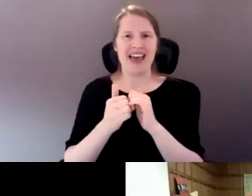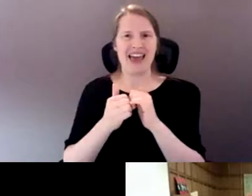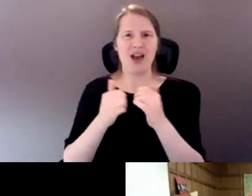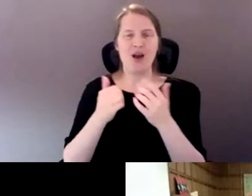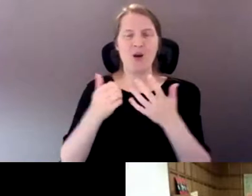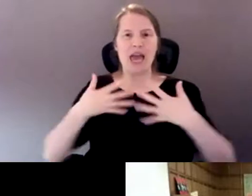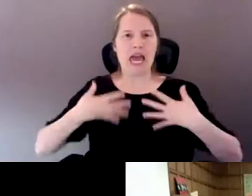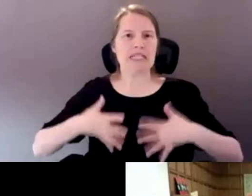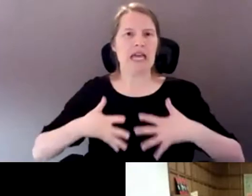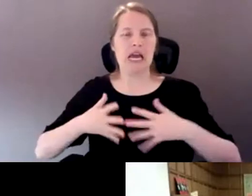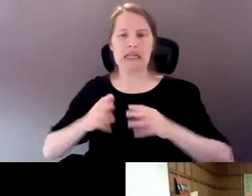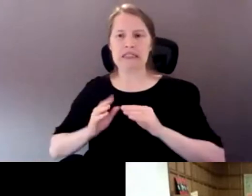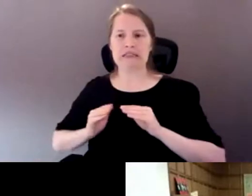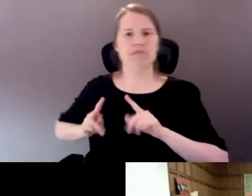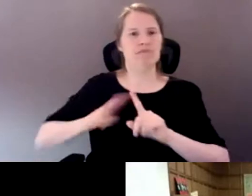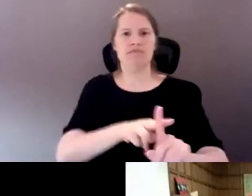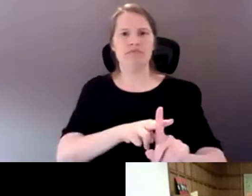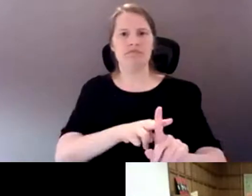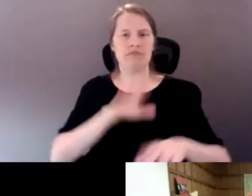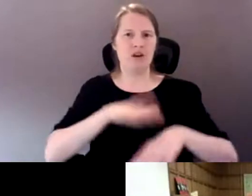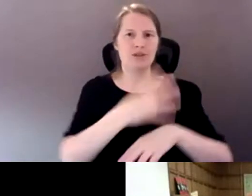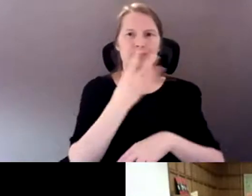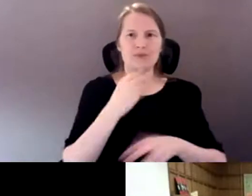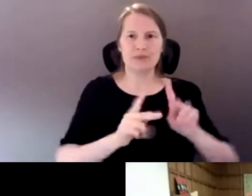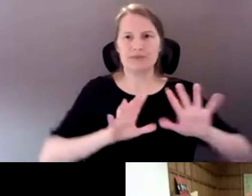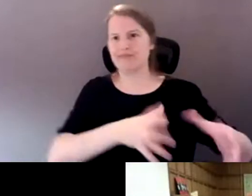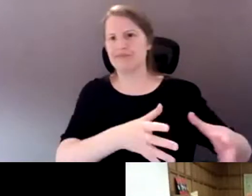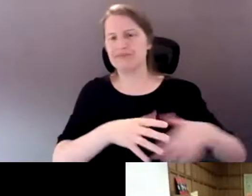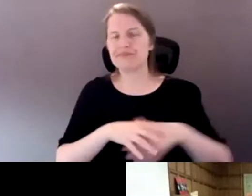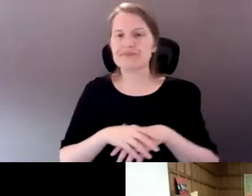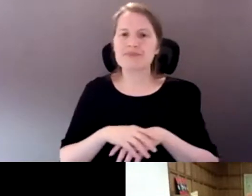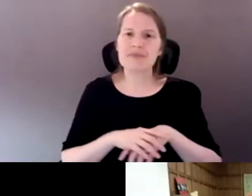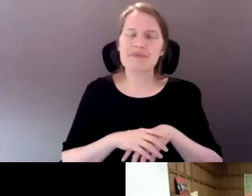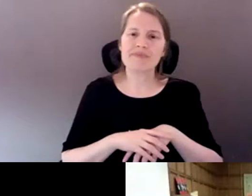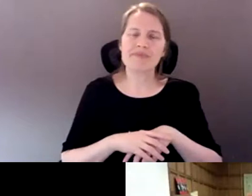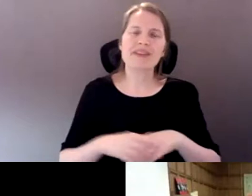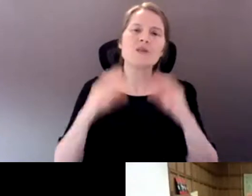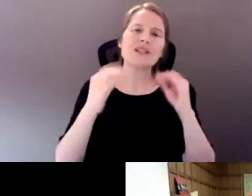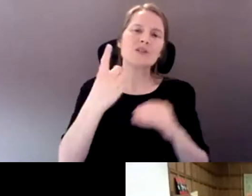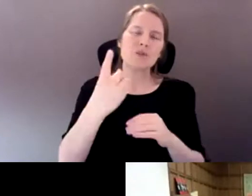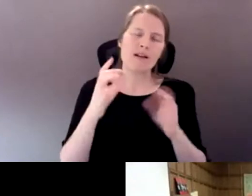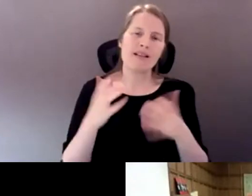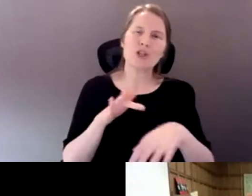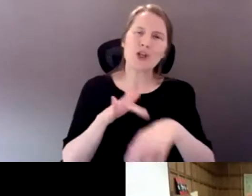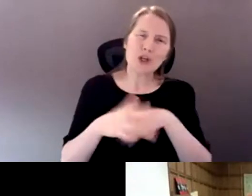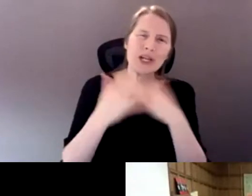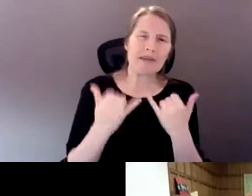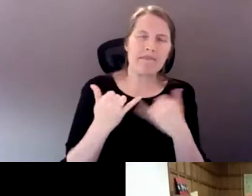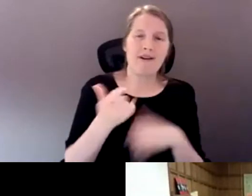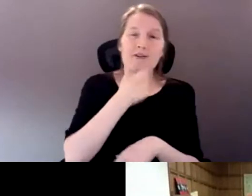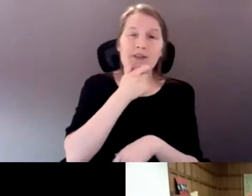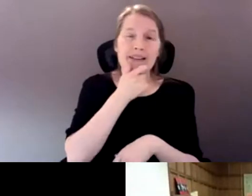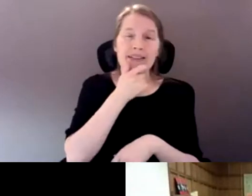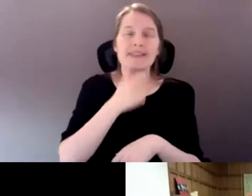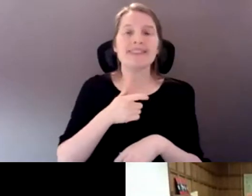anxieties have been projected. And so when I talk about, I do a class on early modern England specifically so